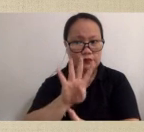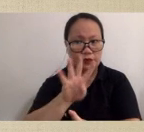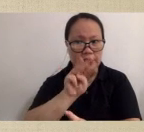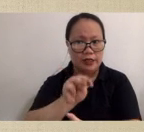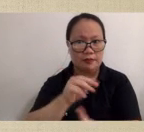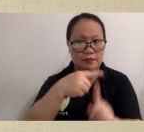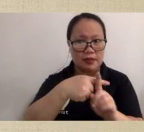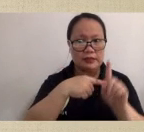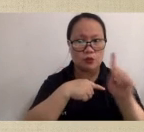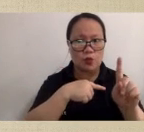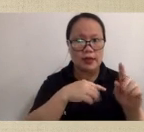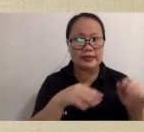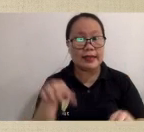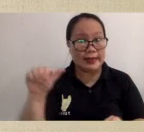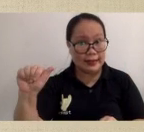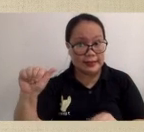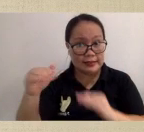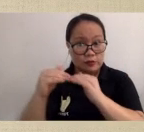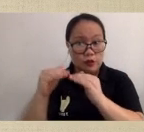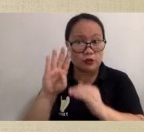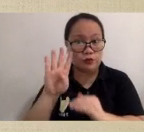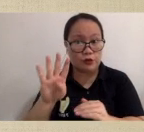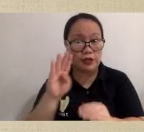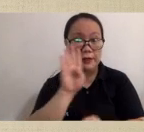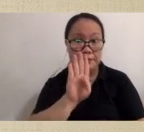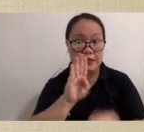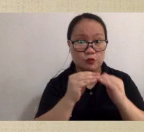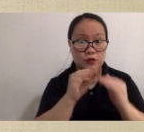4, B is equal to